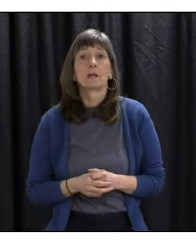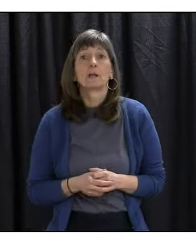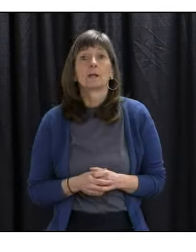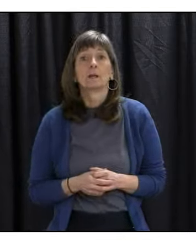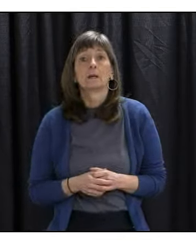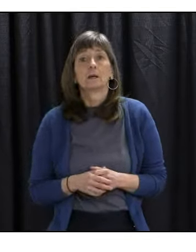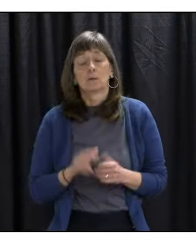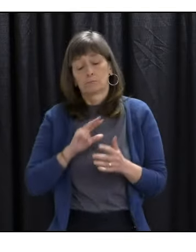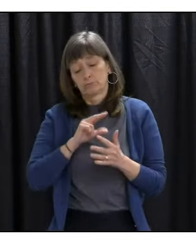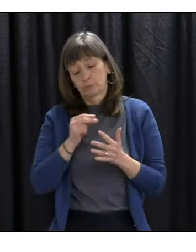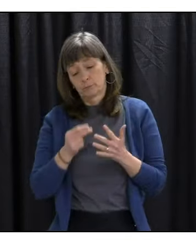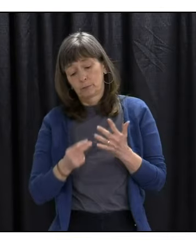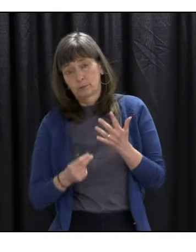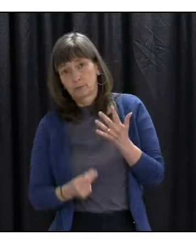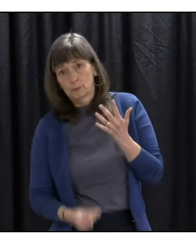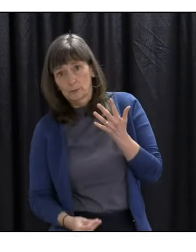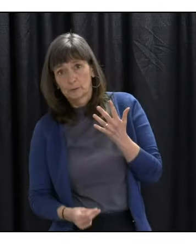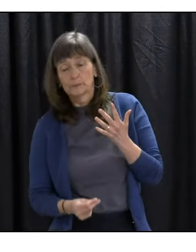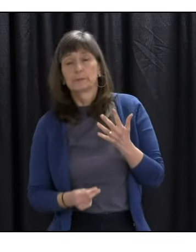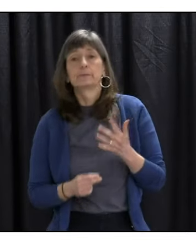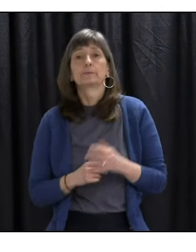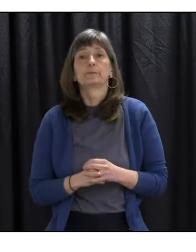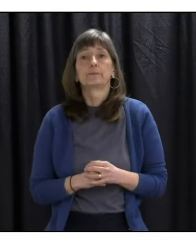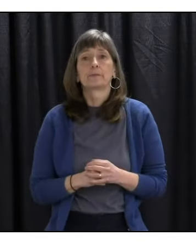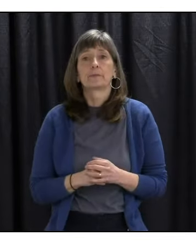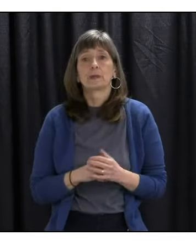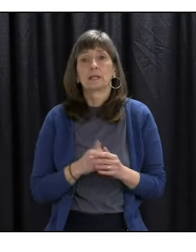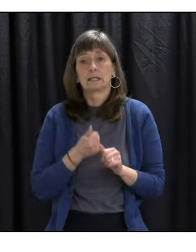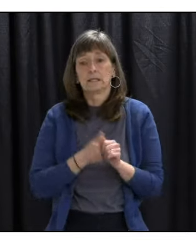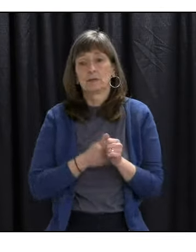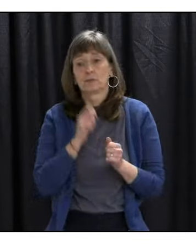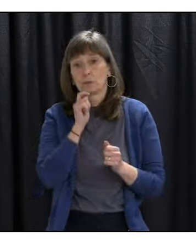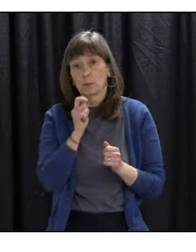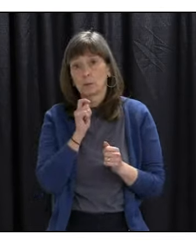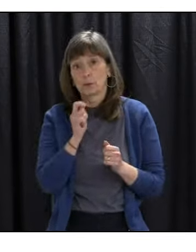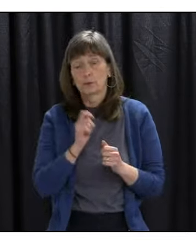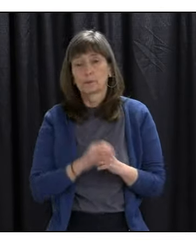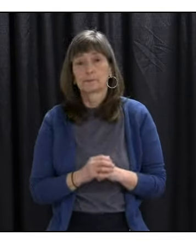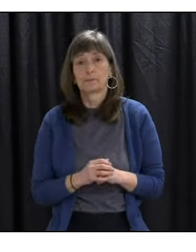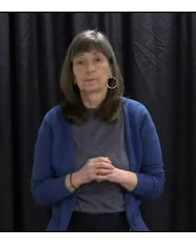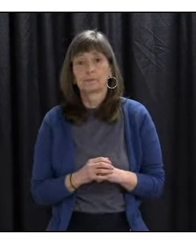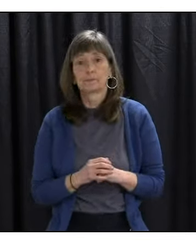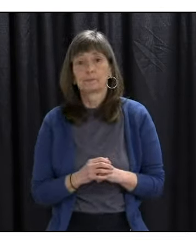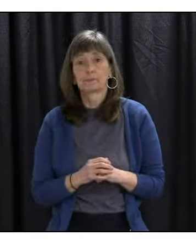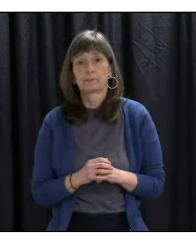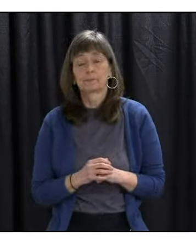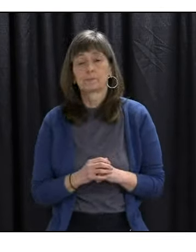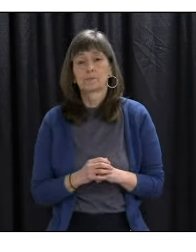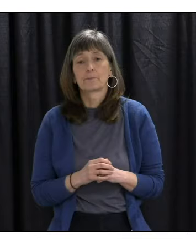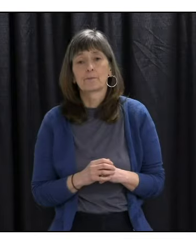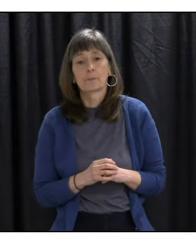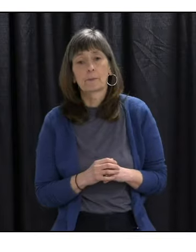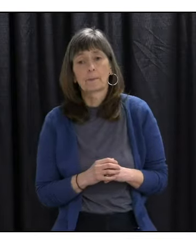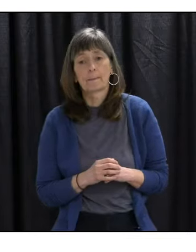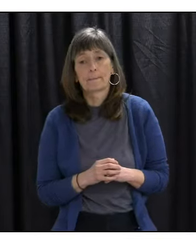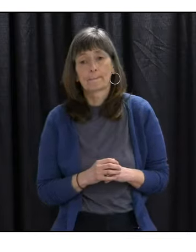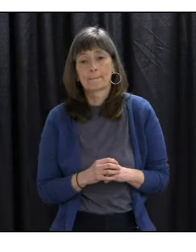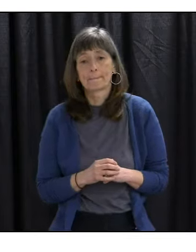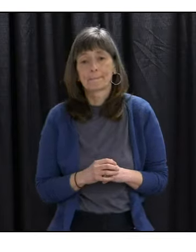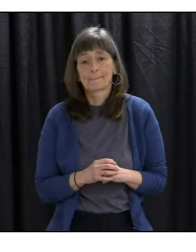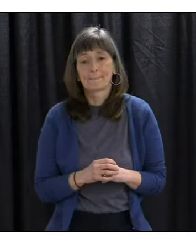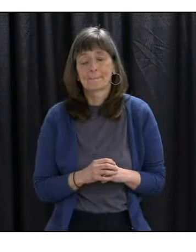call. We will run through the telephone queue, and I will call on each reporter by name. Please do not press *1 until your name has been